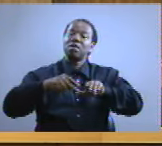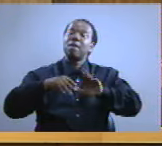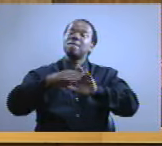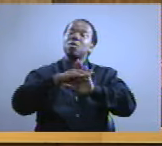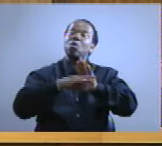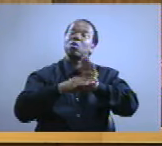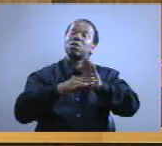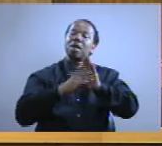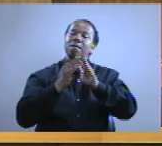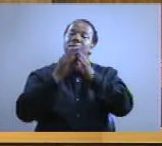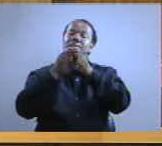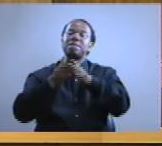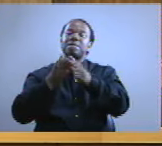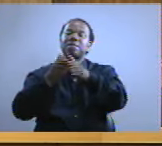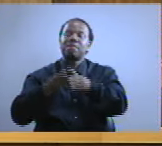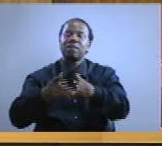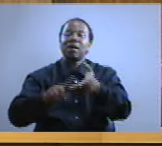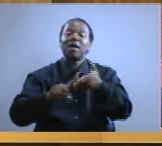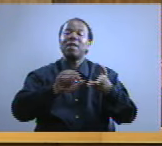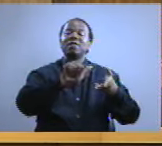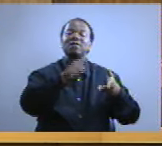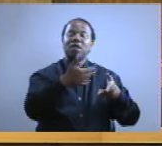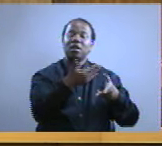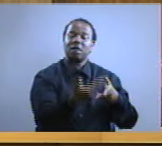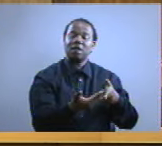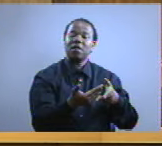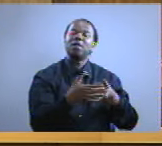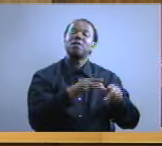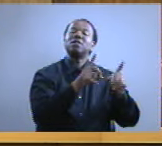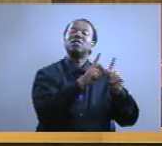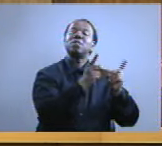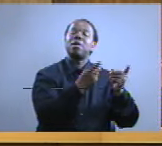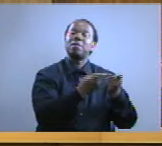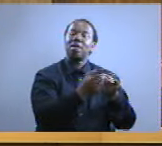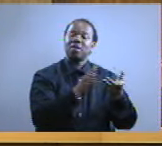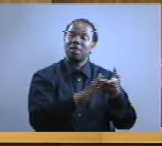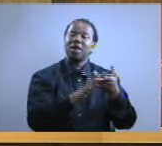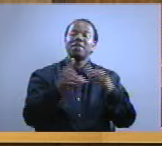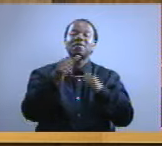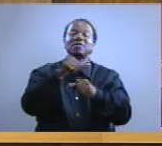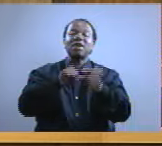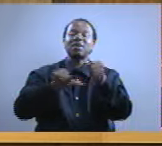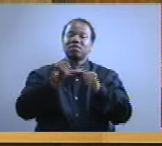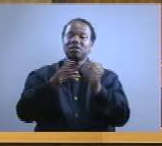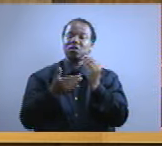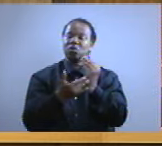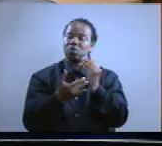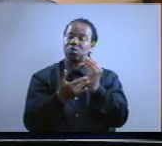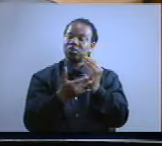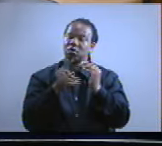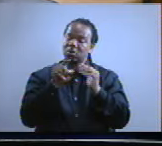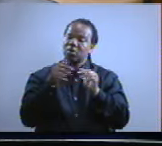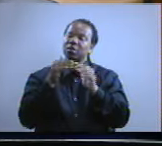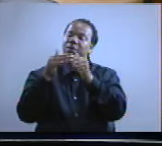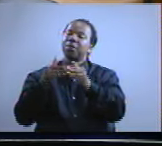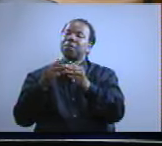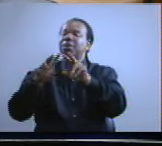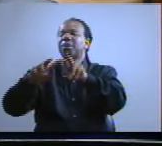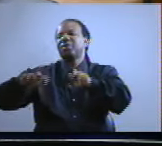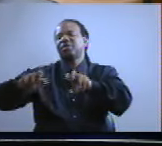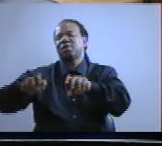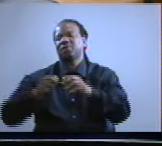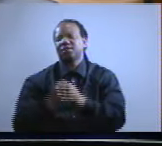of the Departments of Environmental Affairs and Science and Technology in this regard. Thank you. Noted. Does any